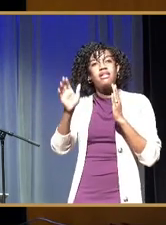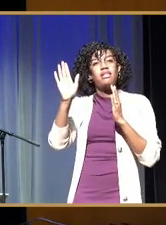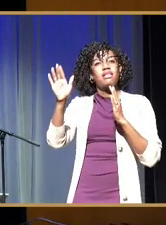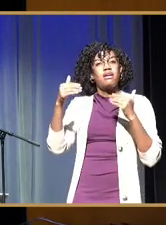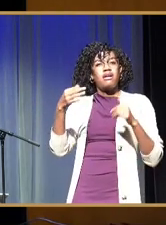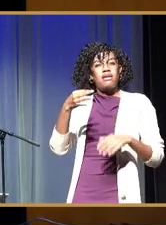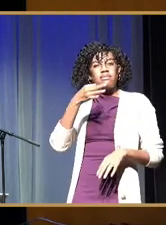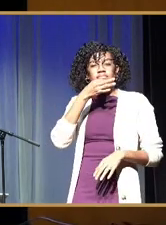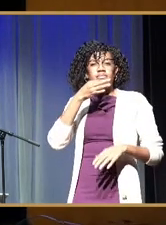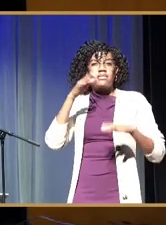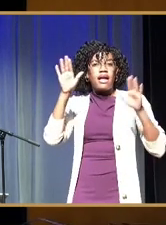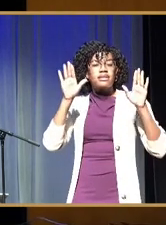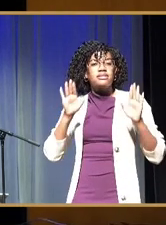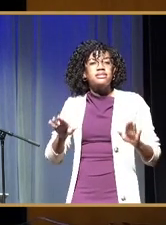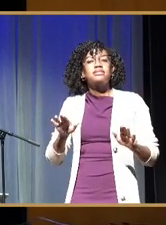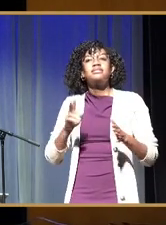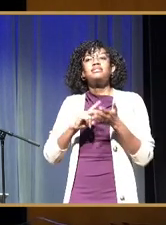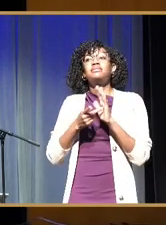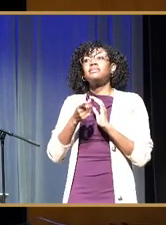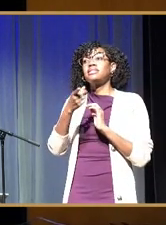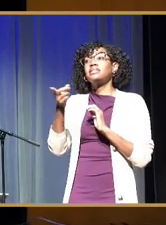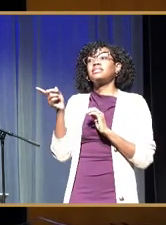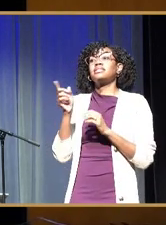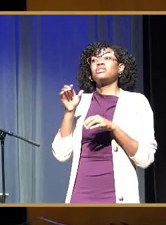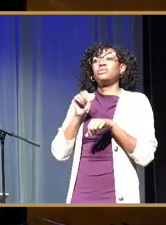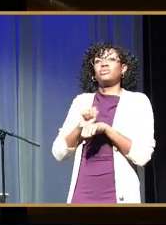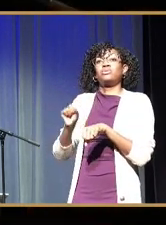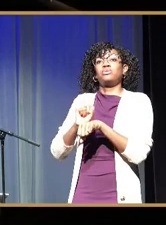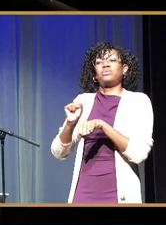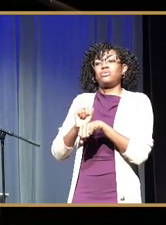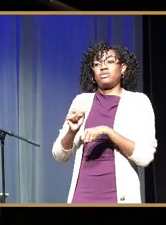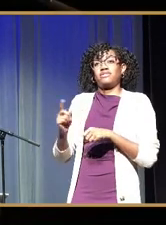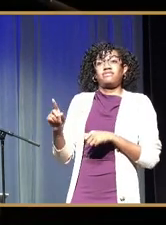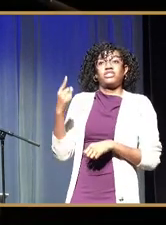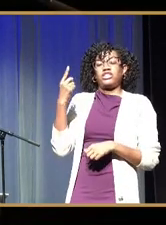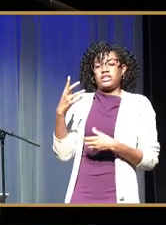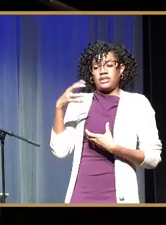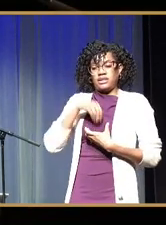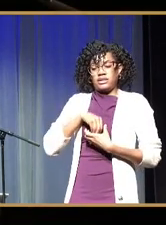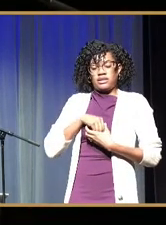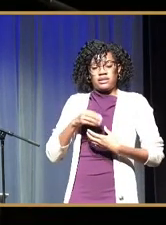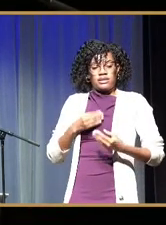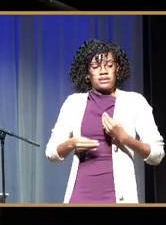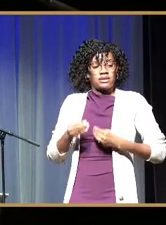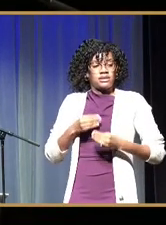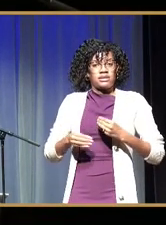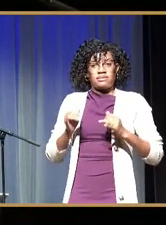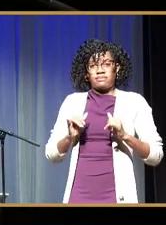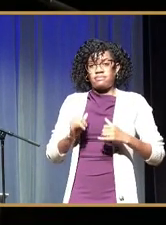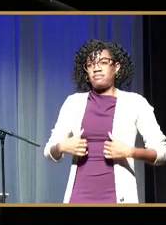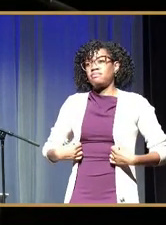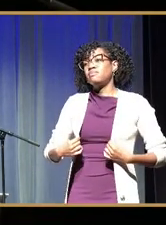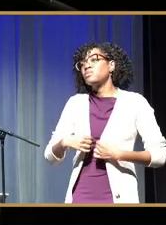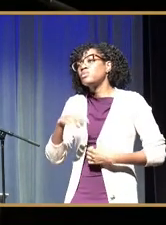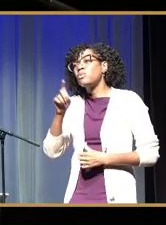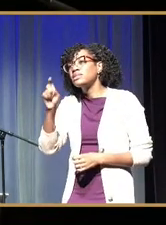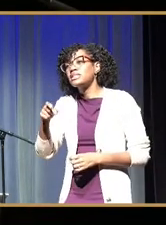what we in what we do comes first. No need to anticipate racism is